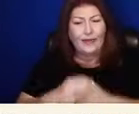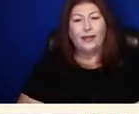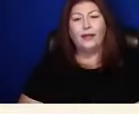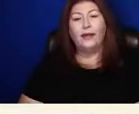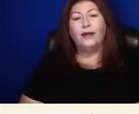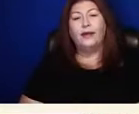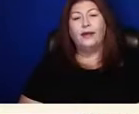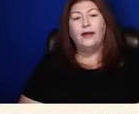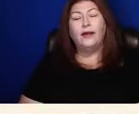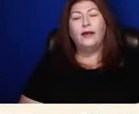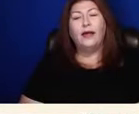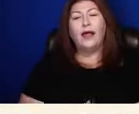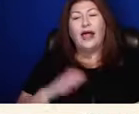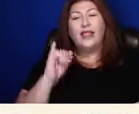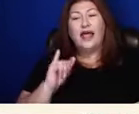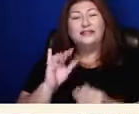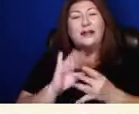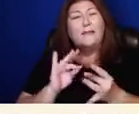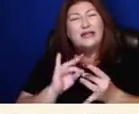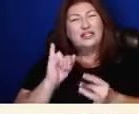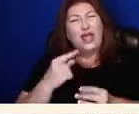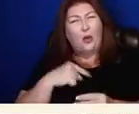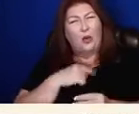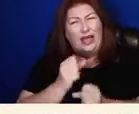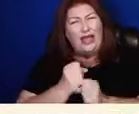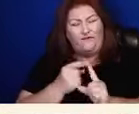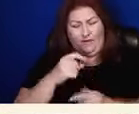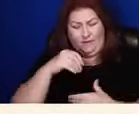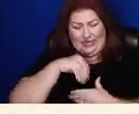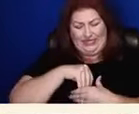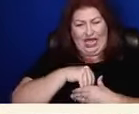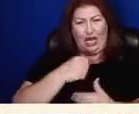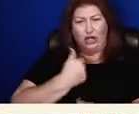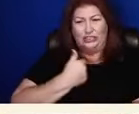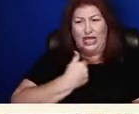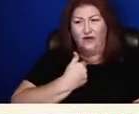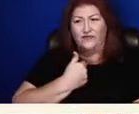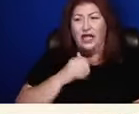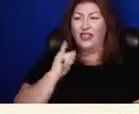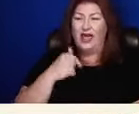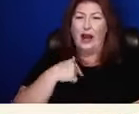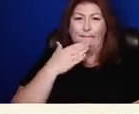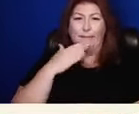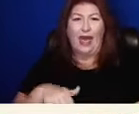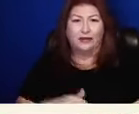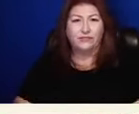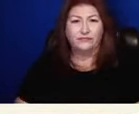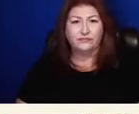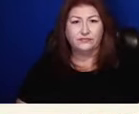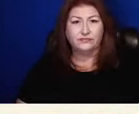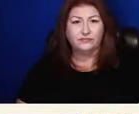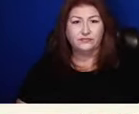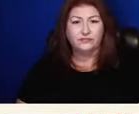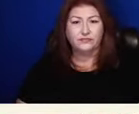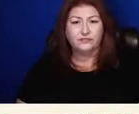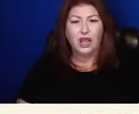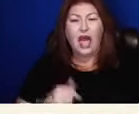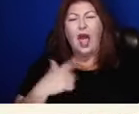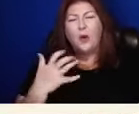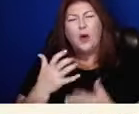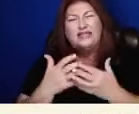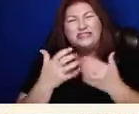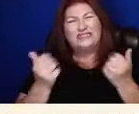is the message that we get from inside of ourselves that I am bad. And I want to separate this out a little